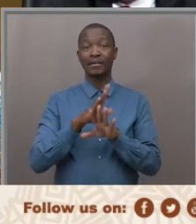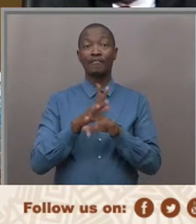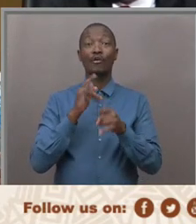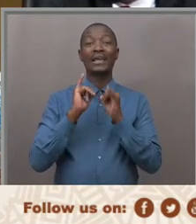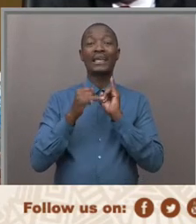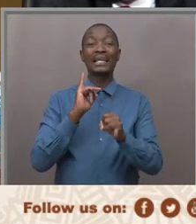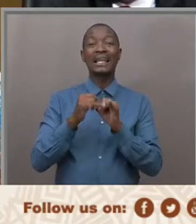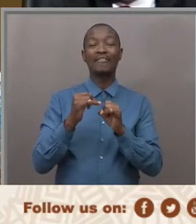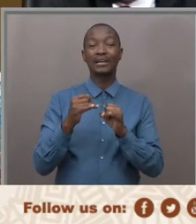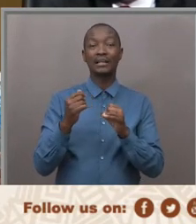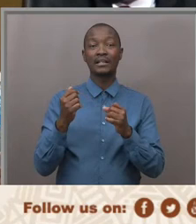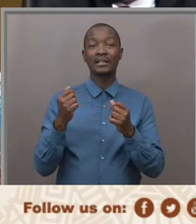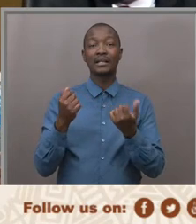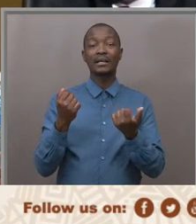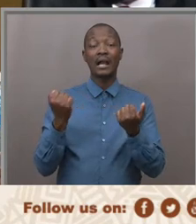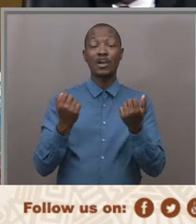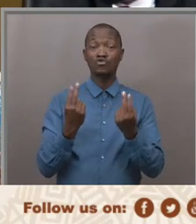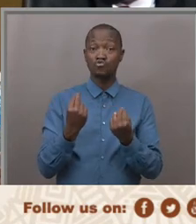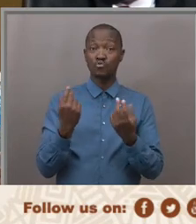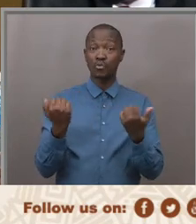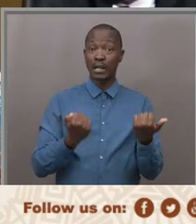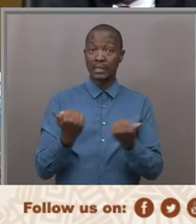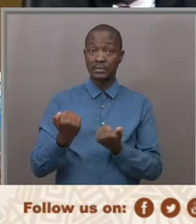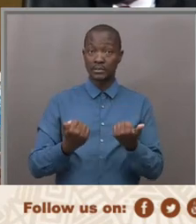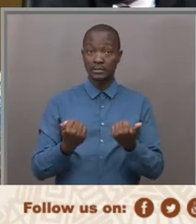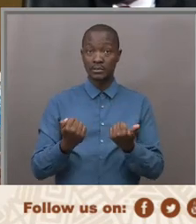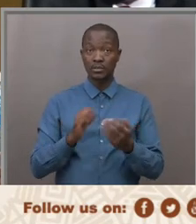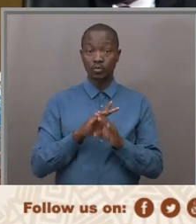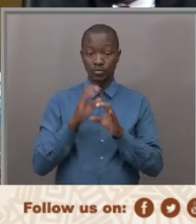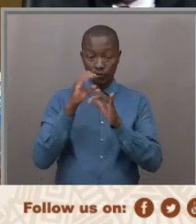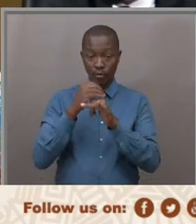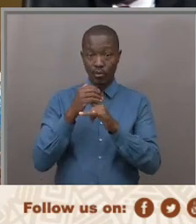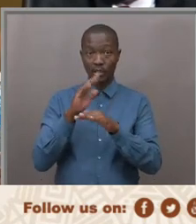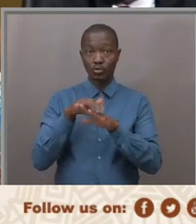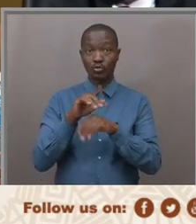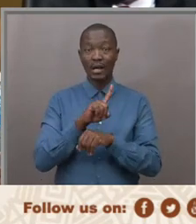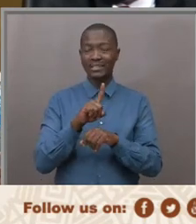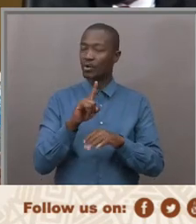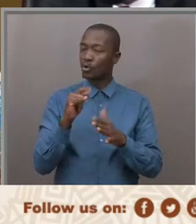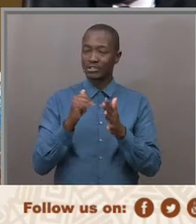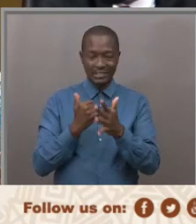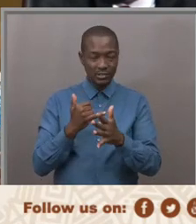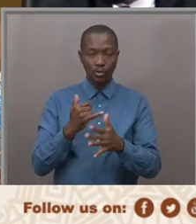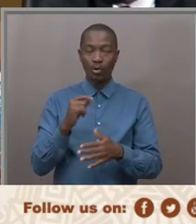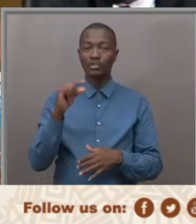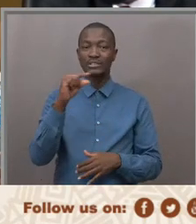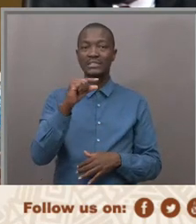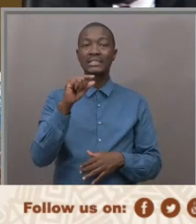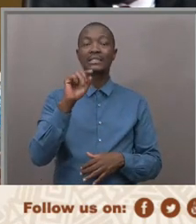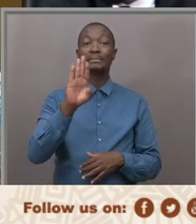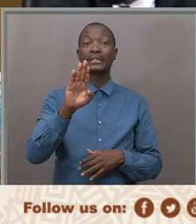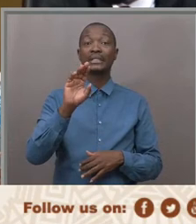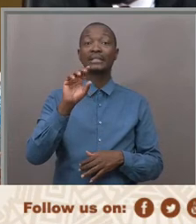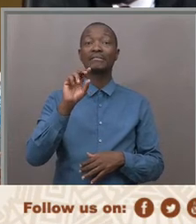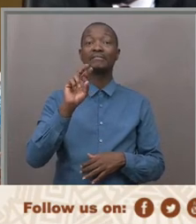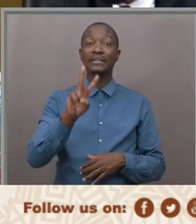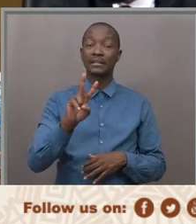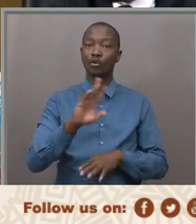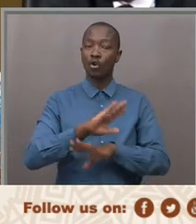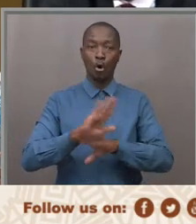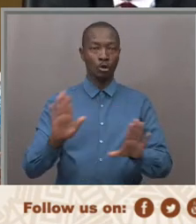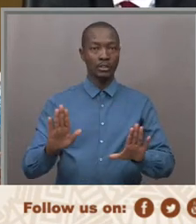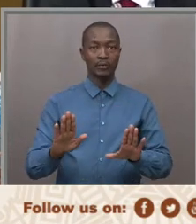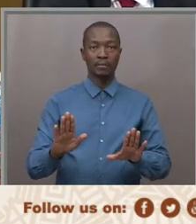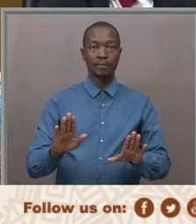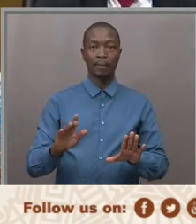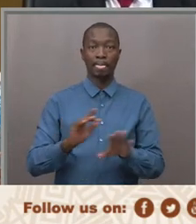SIDENs. These are 11 new SIDENs whose focus will just be on gender-based violence to